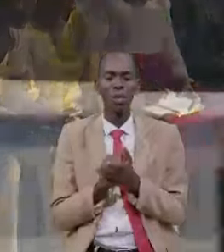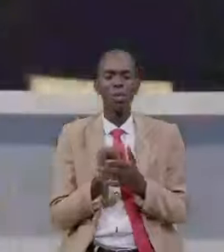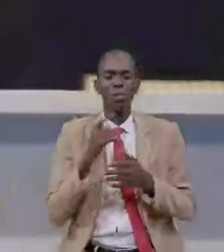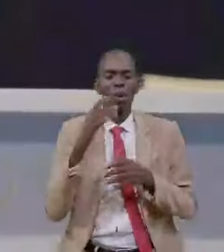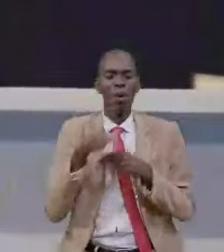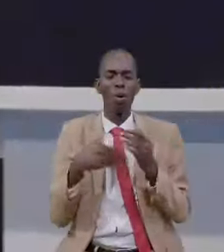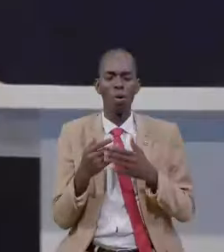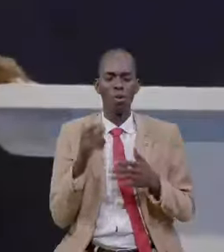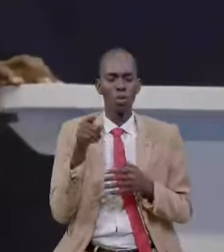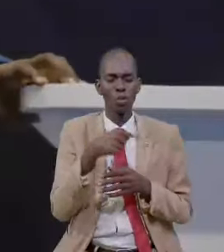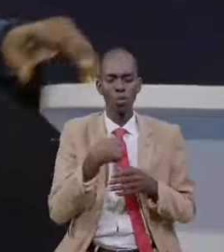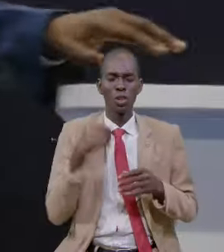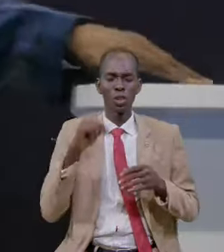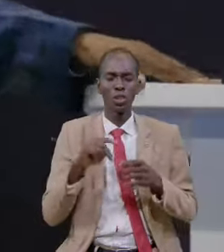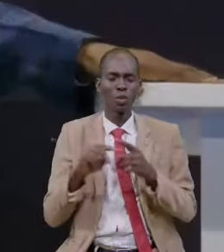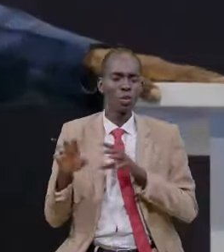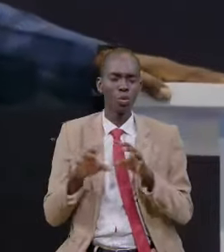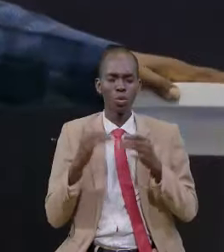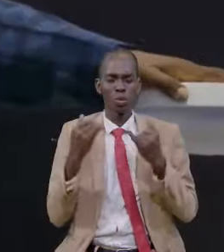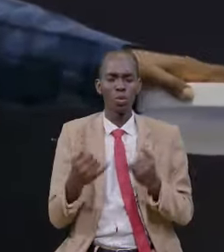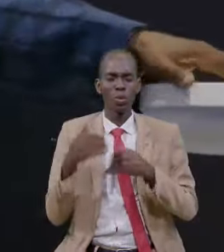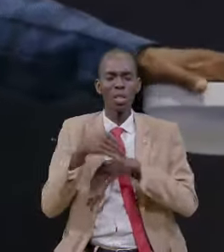all I need to do on your behalf